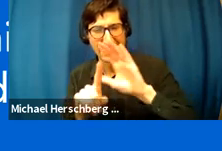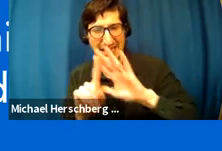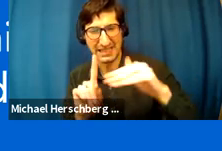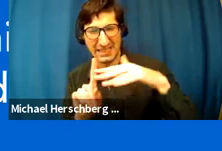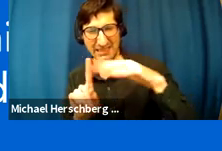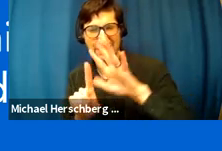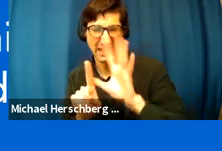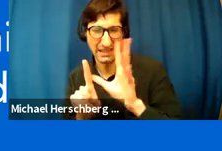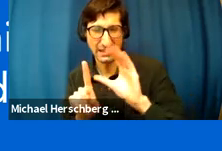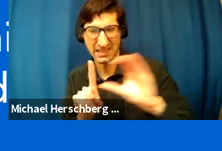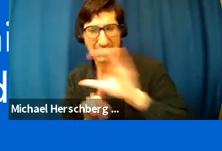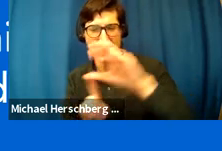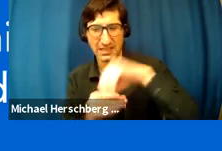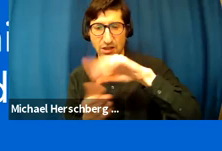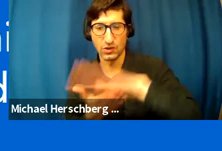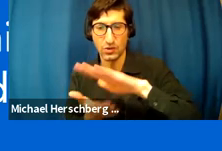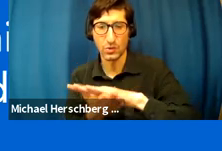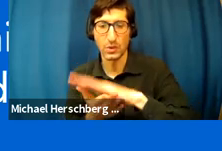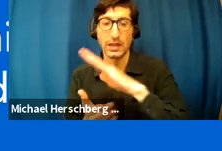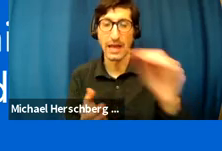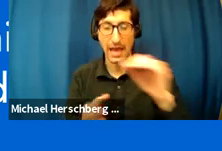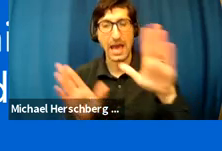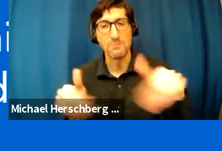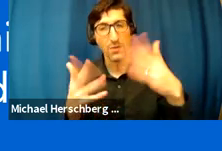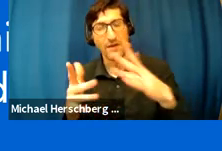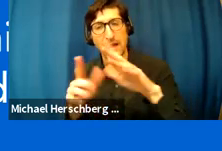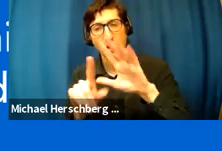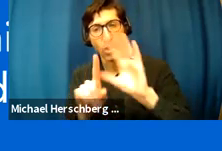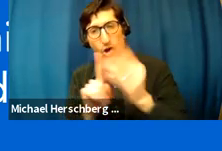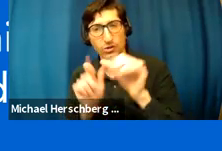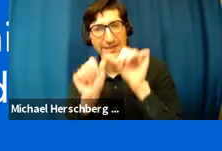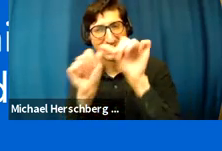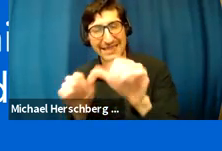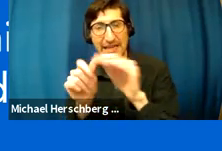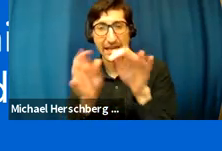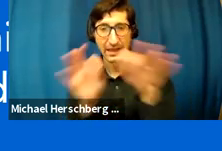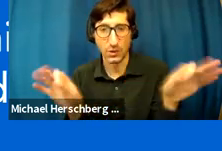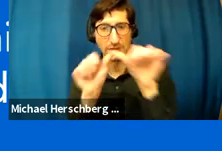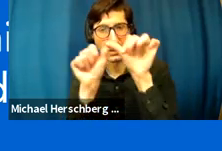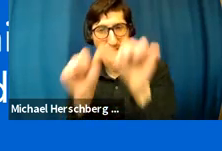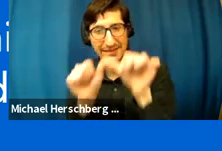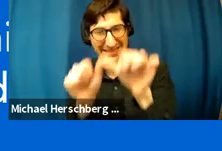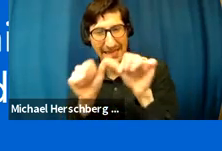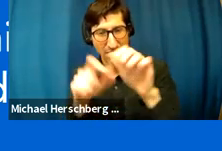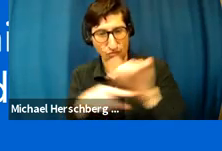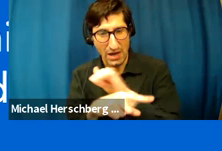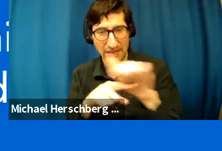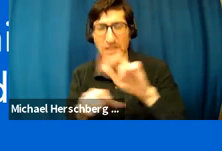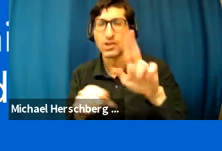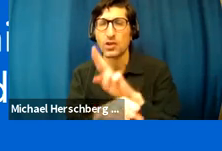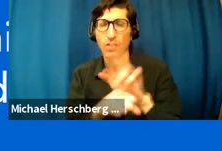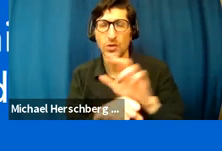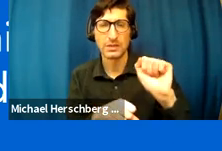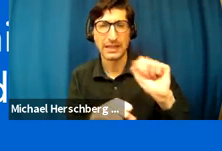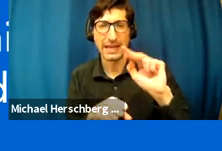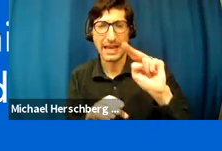of school-wide culturally and linguistically sustaining practices using an intersectional anti-racist